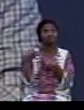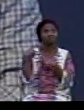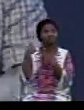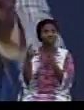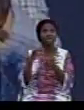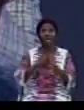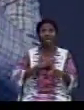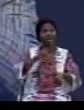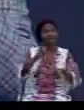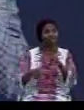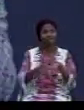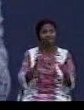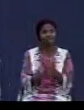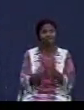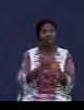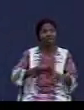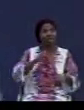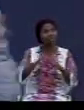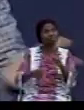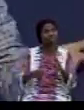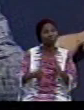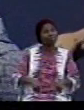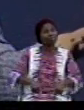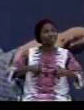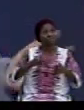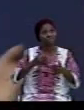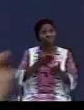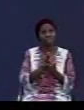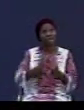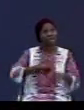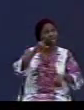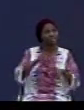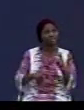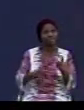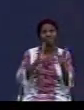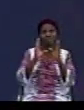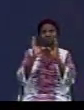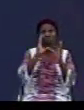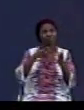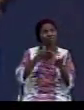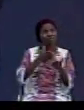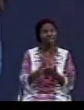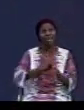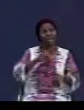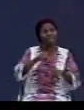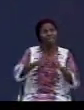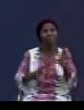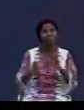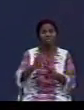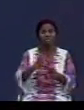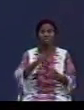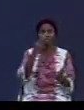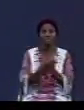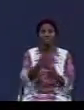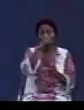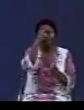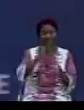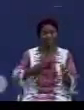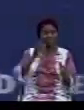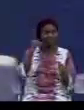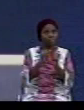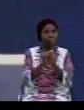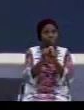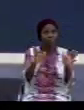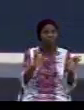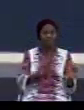live right, I couldn't talk right, and I couldn't behave well because I was without Christ. But